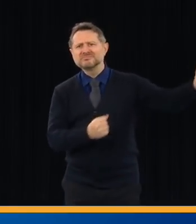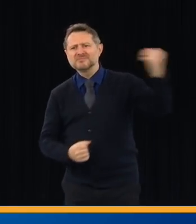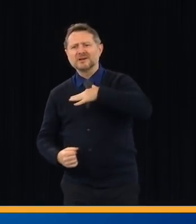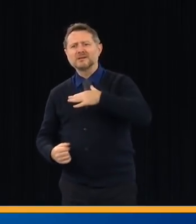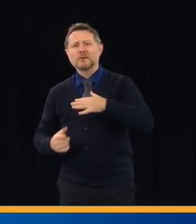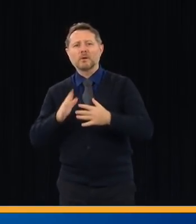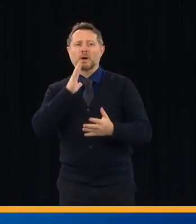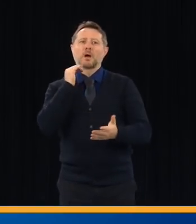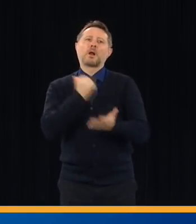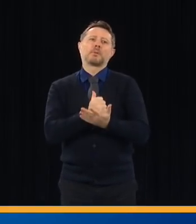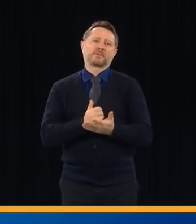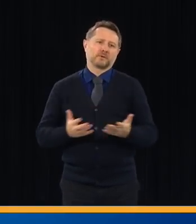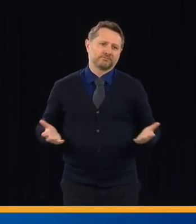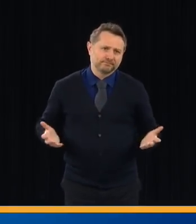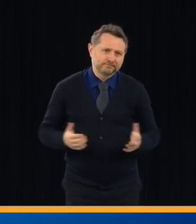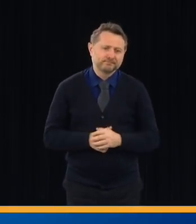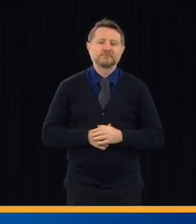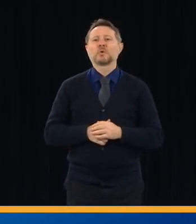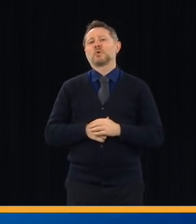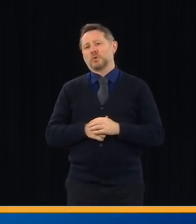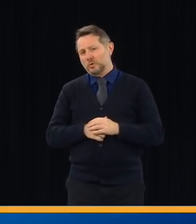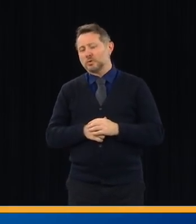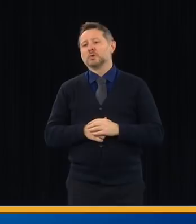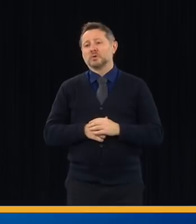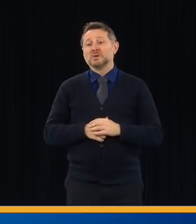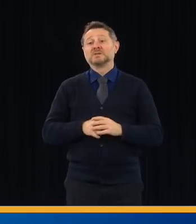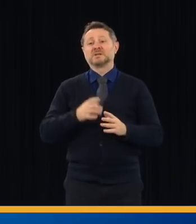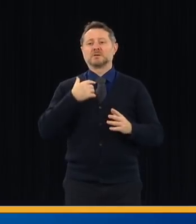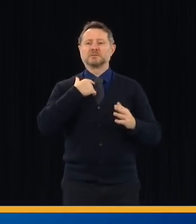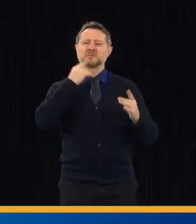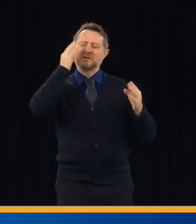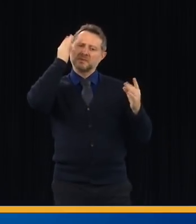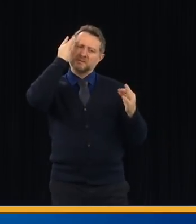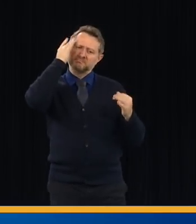difference. And I was thinking about it on behalf of